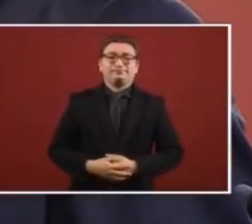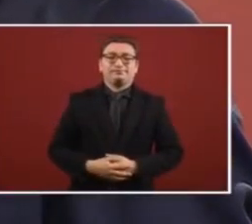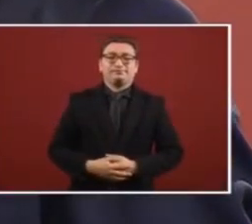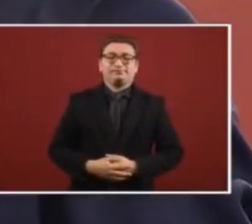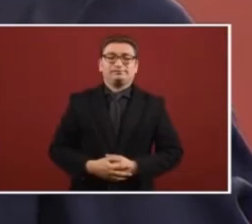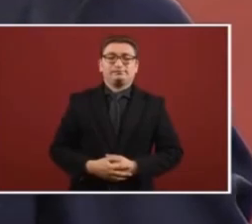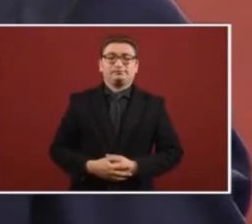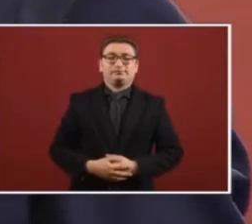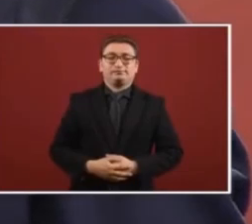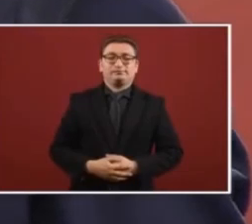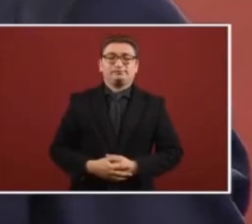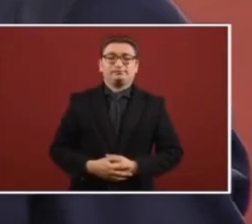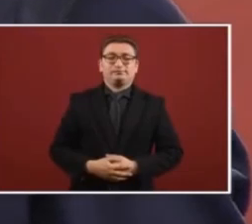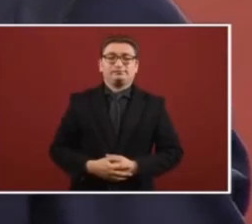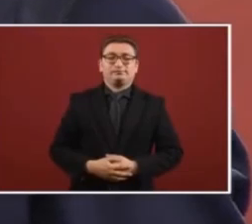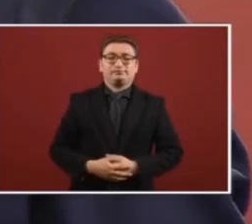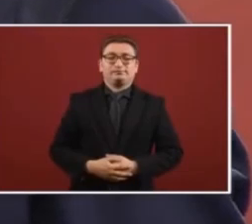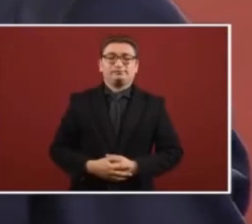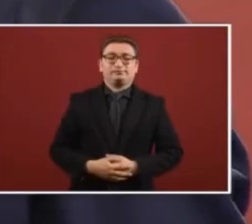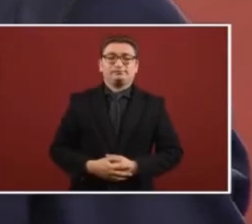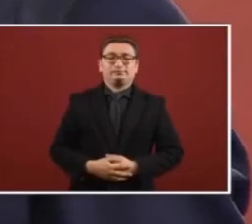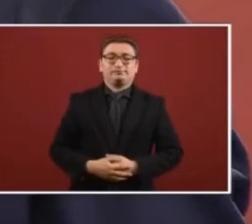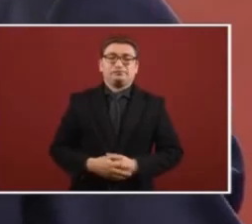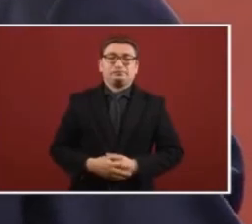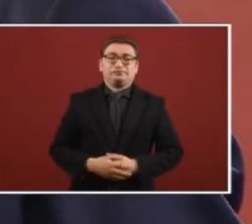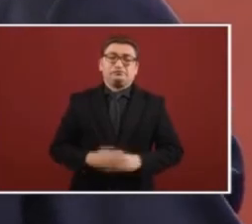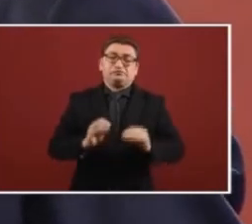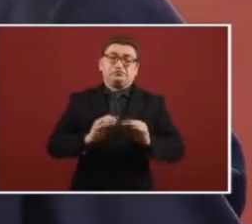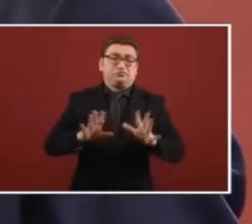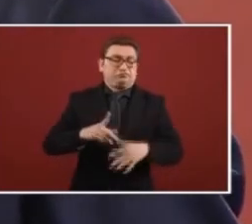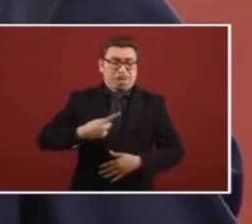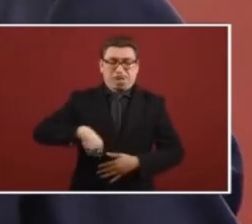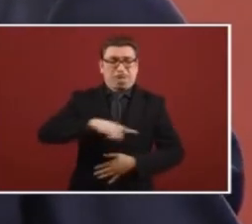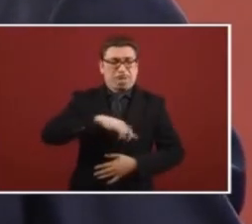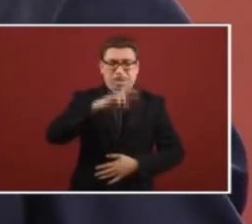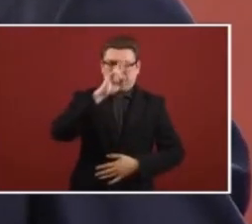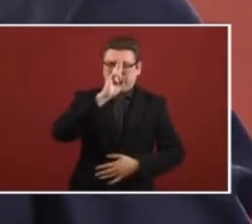Y respetar. And we need to respect.